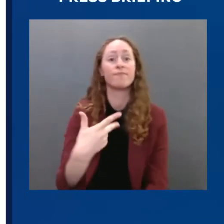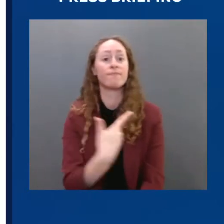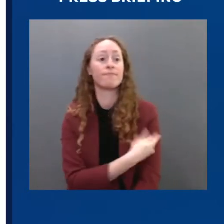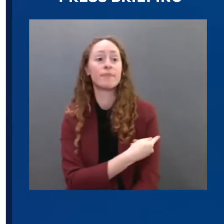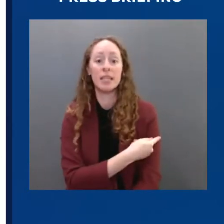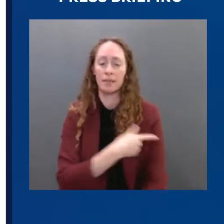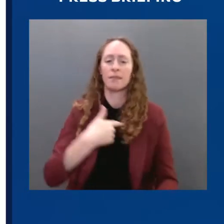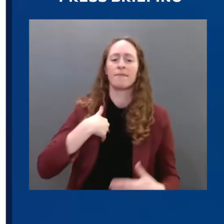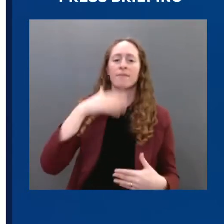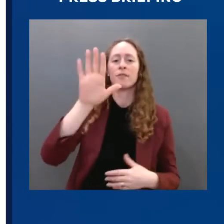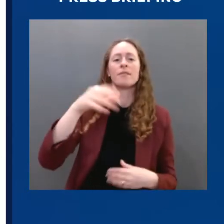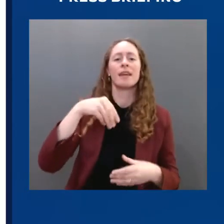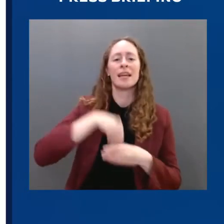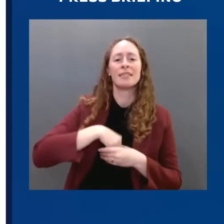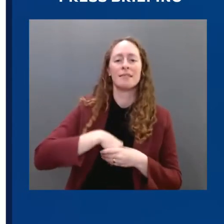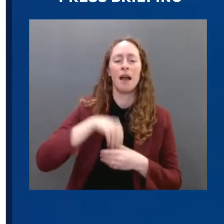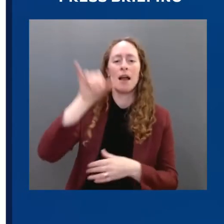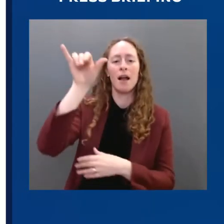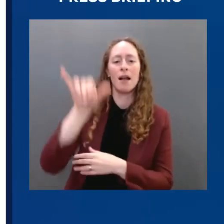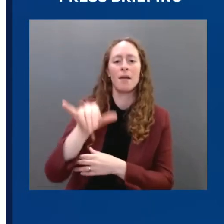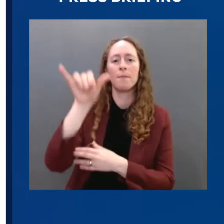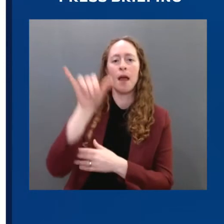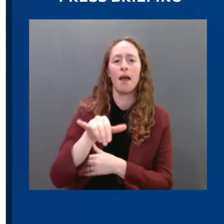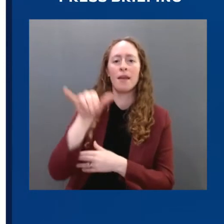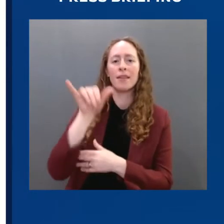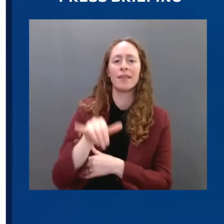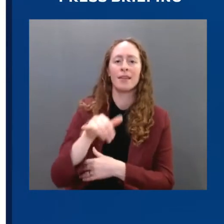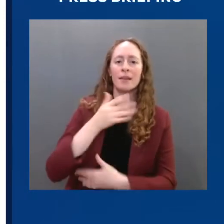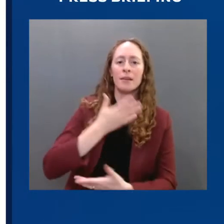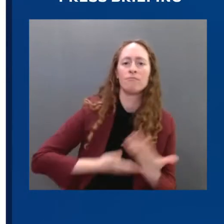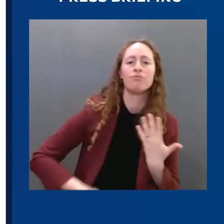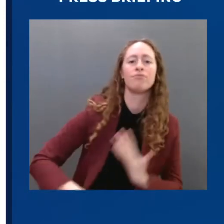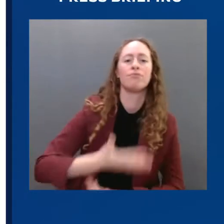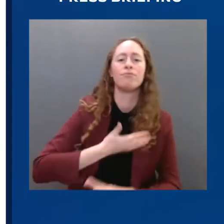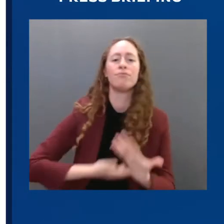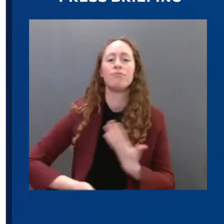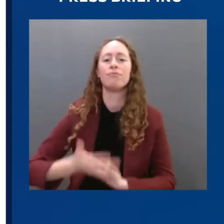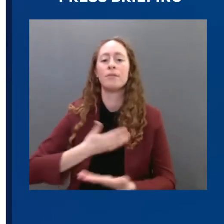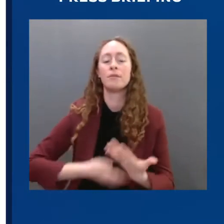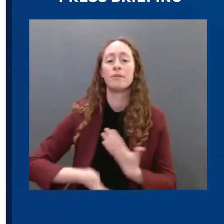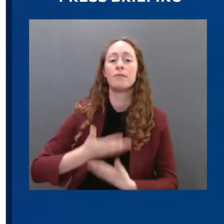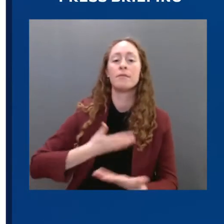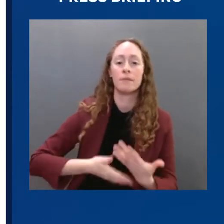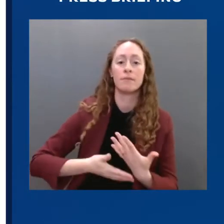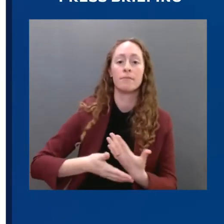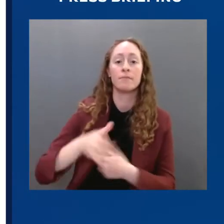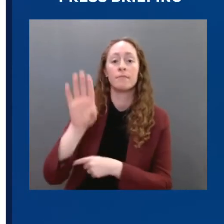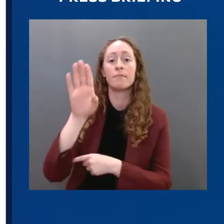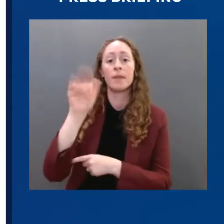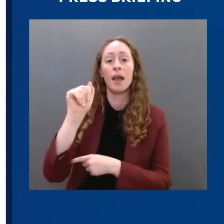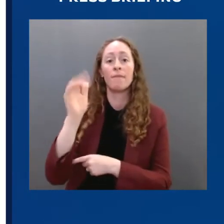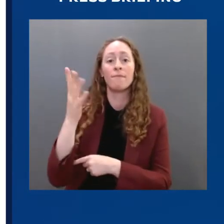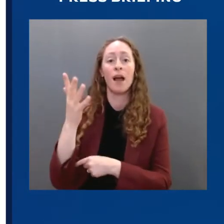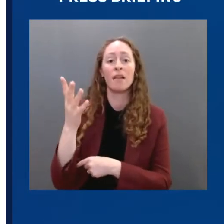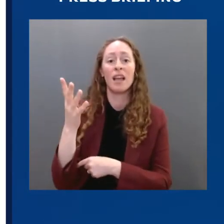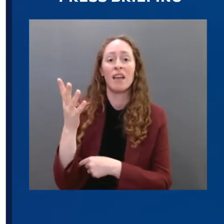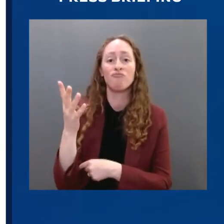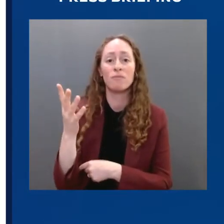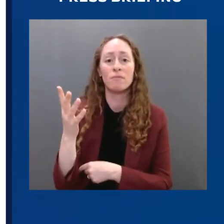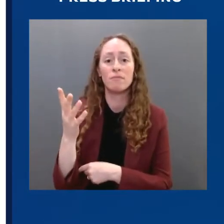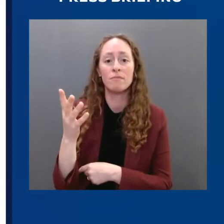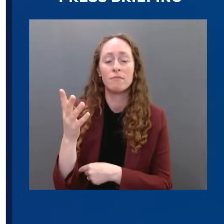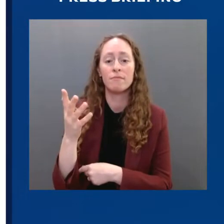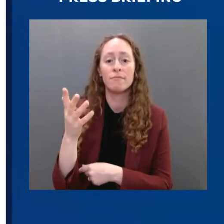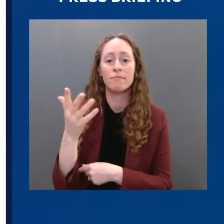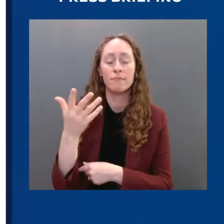vaccine effectiveness against severe disease, fortunately for us, is not reduced substantially or at